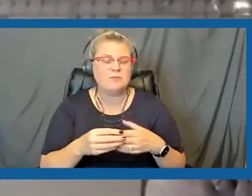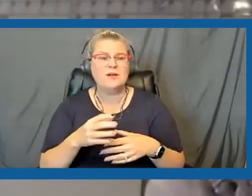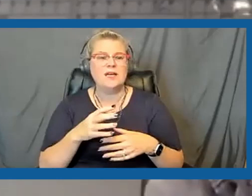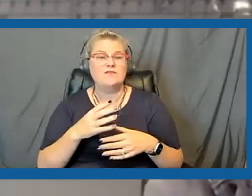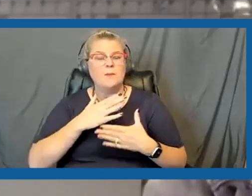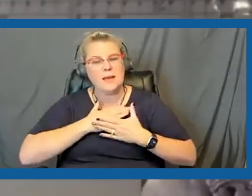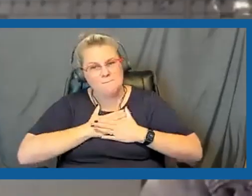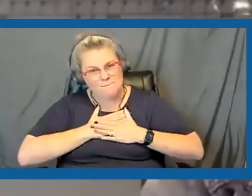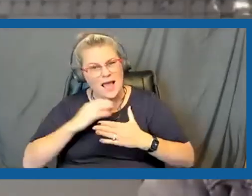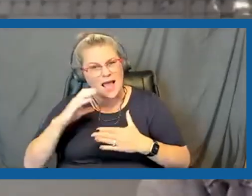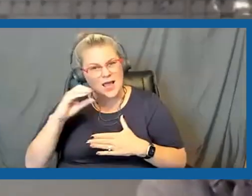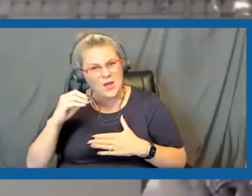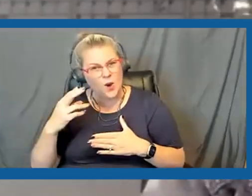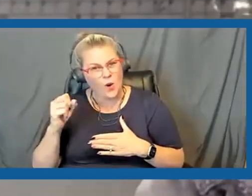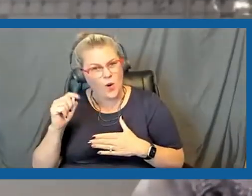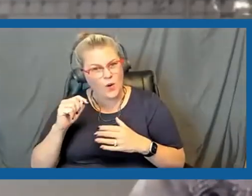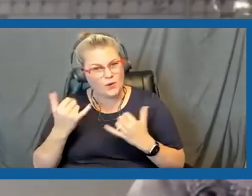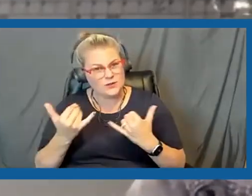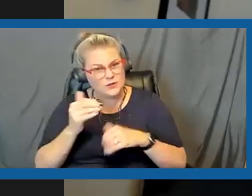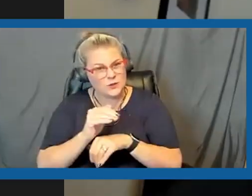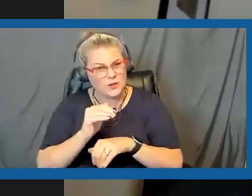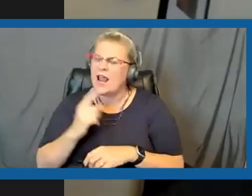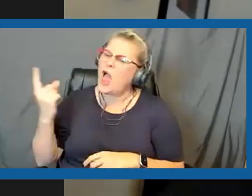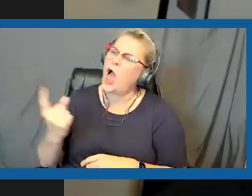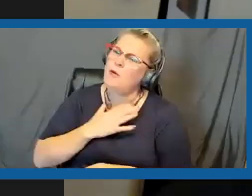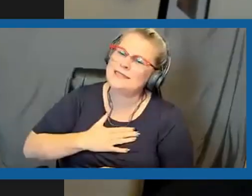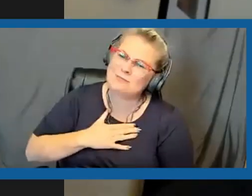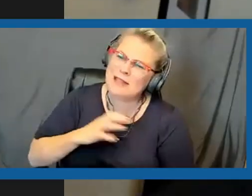my co-host here tonight. And thank you. Always a pleasure, Emma.